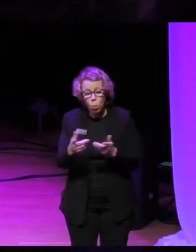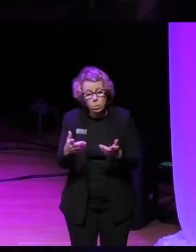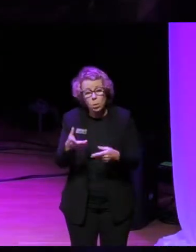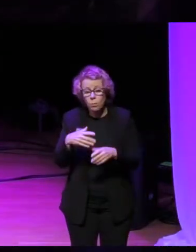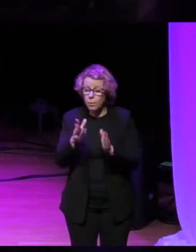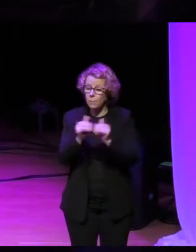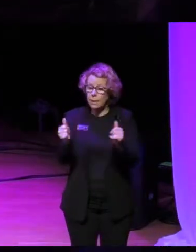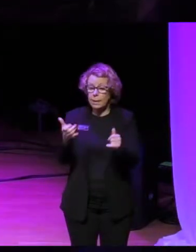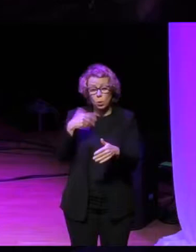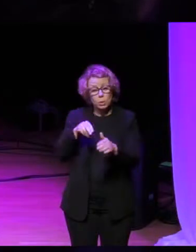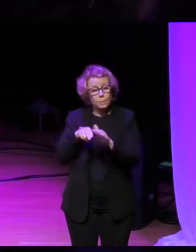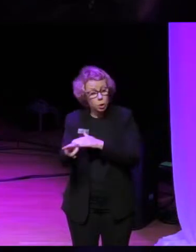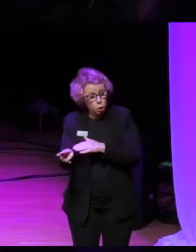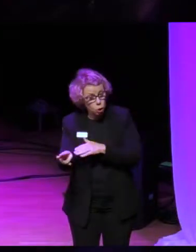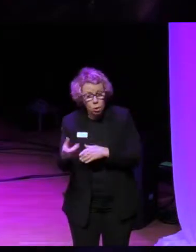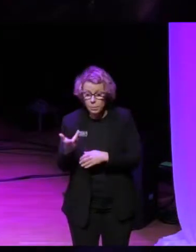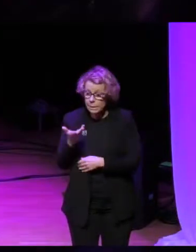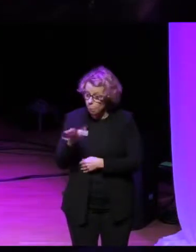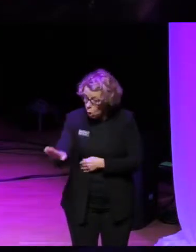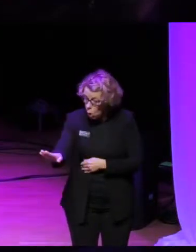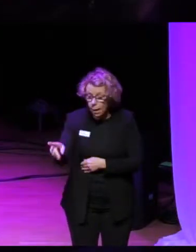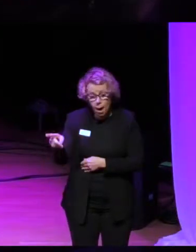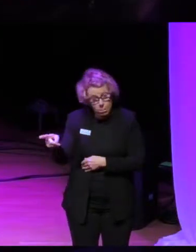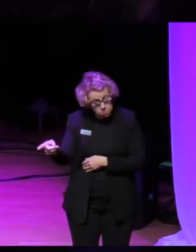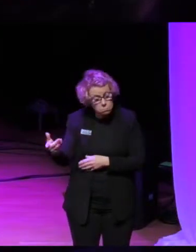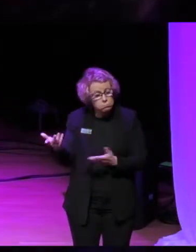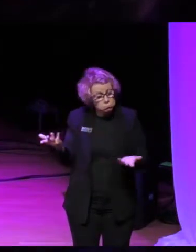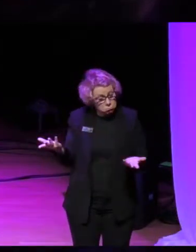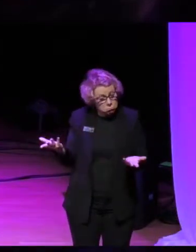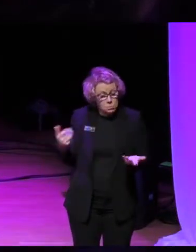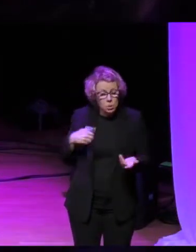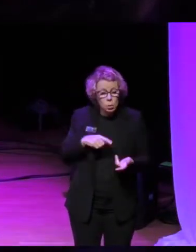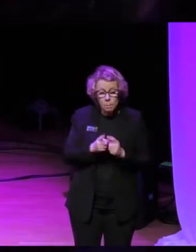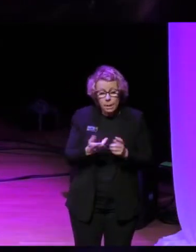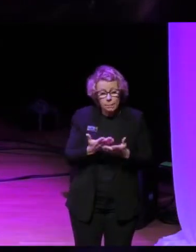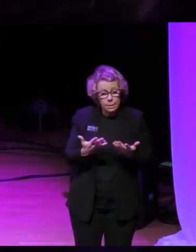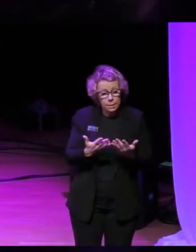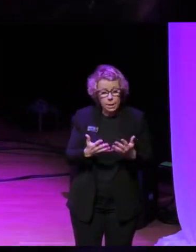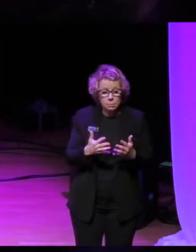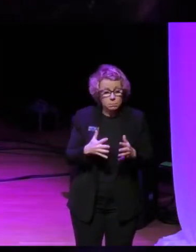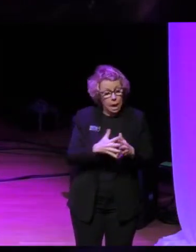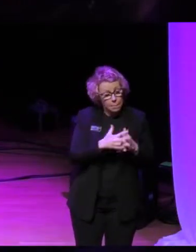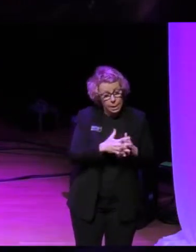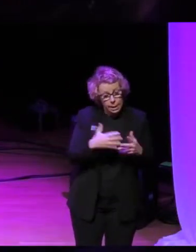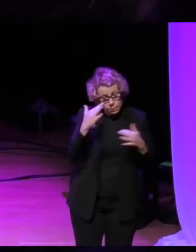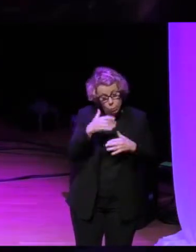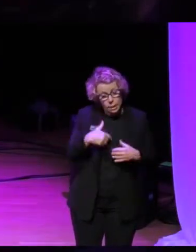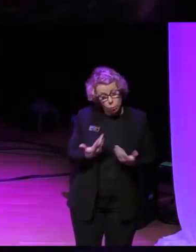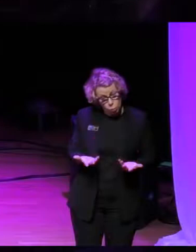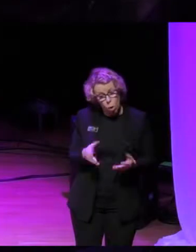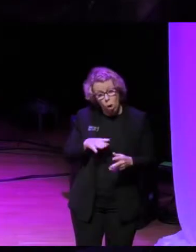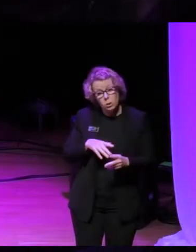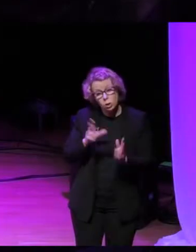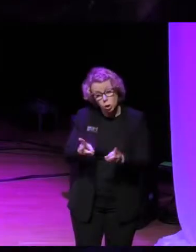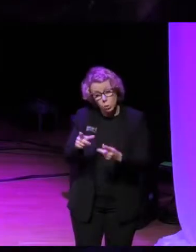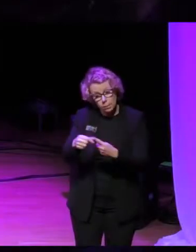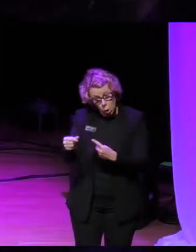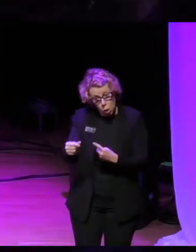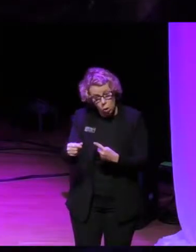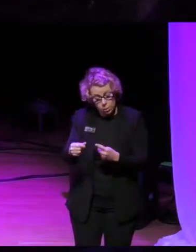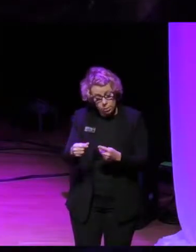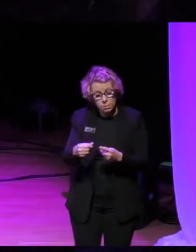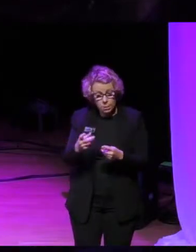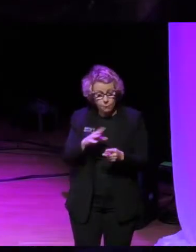to remain in the United States and went back to where she came from, she had that option.